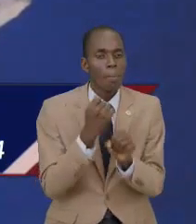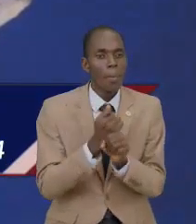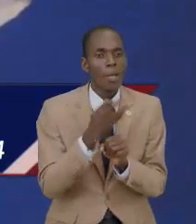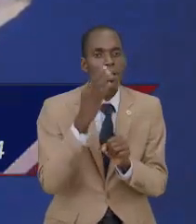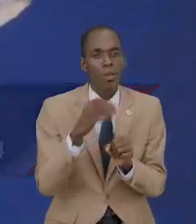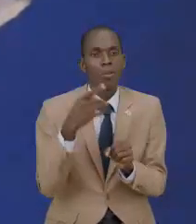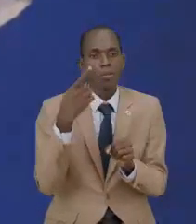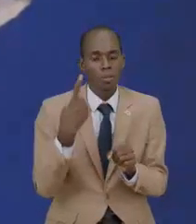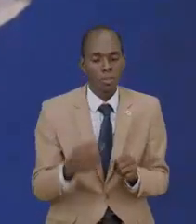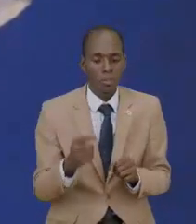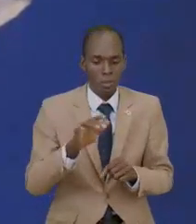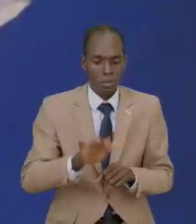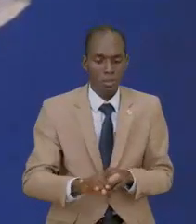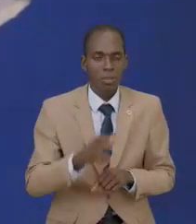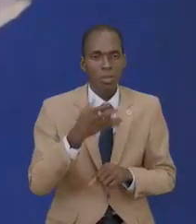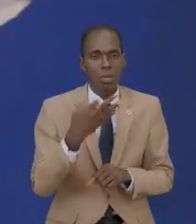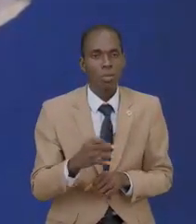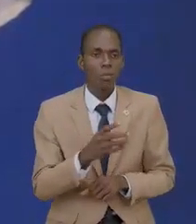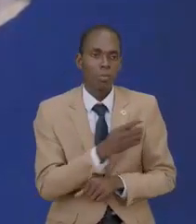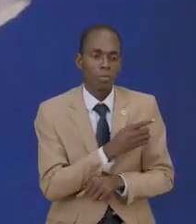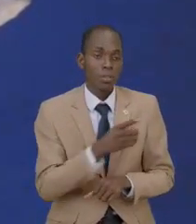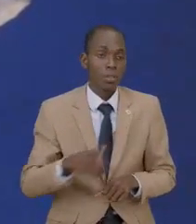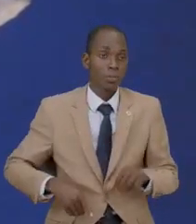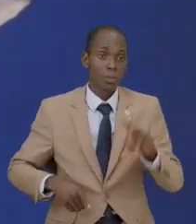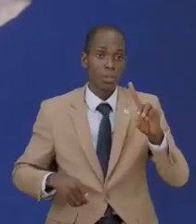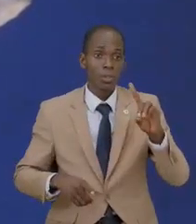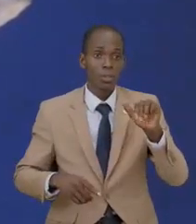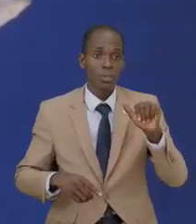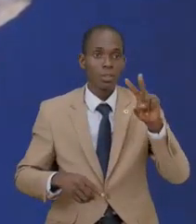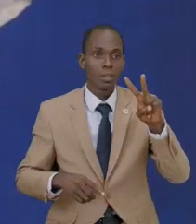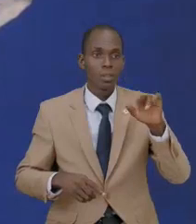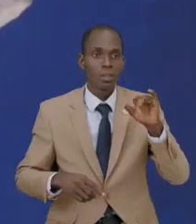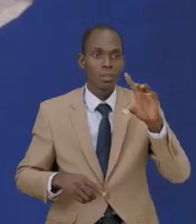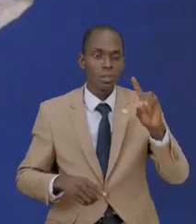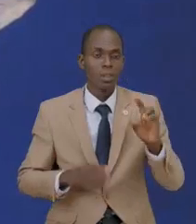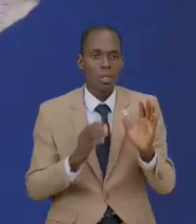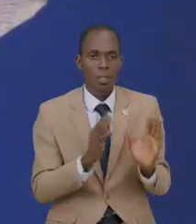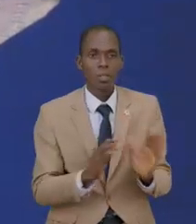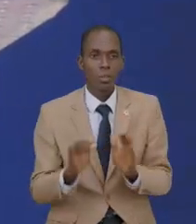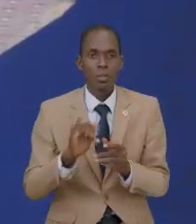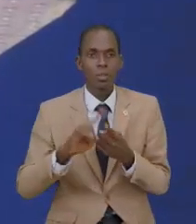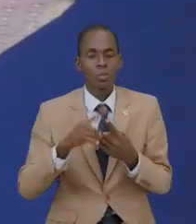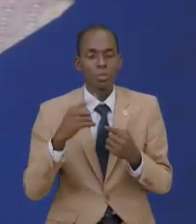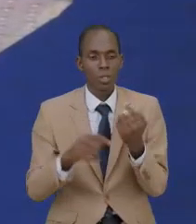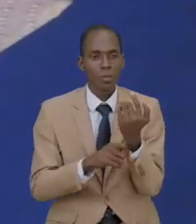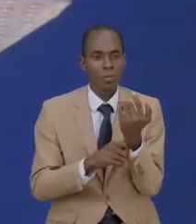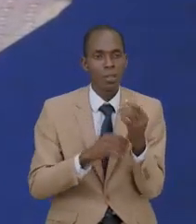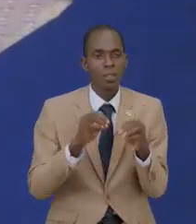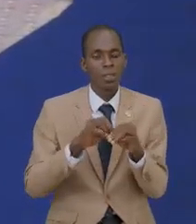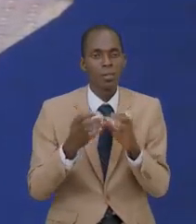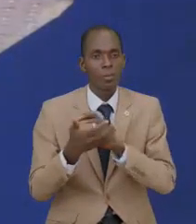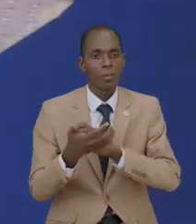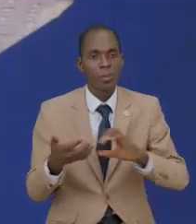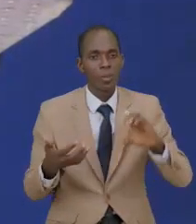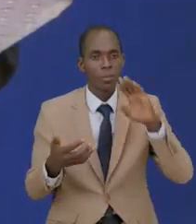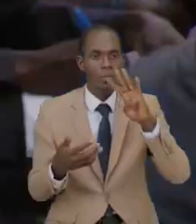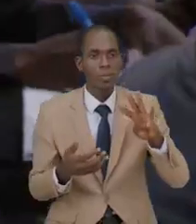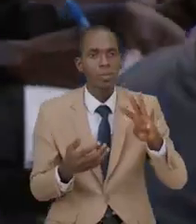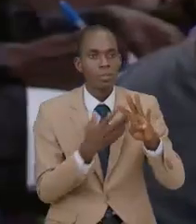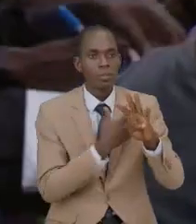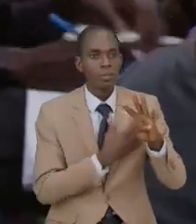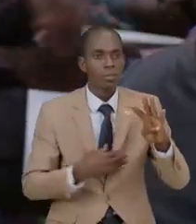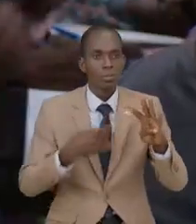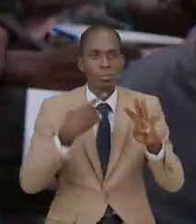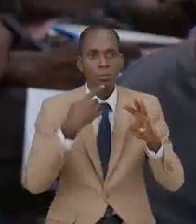the seed of David according to the flesh. In verse 4, it says,